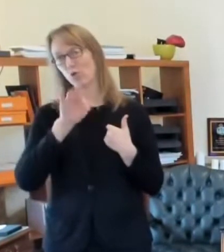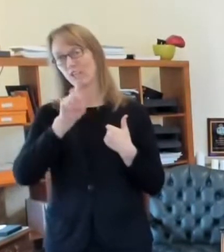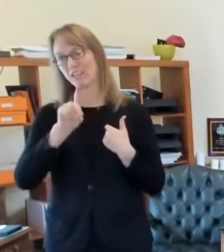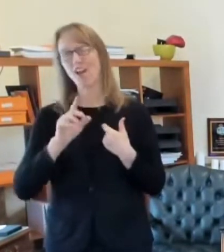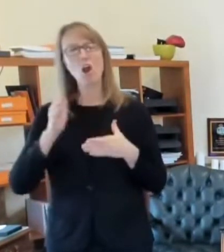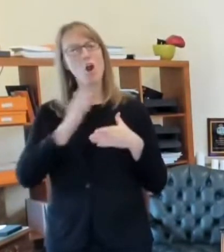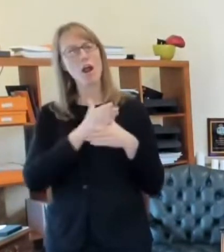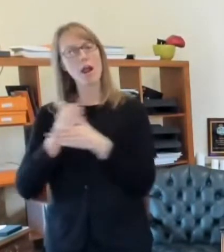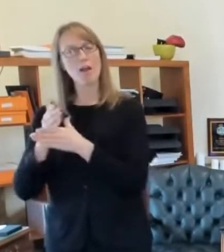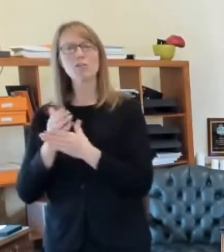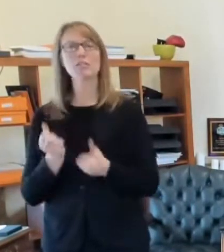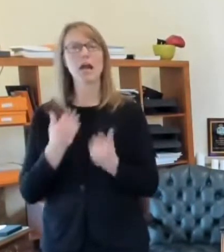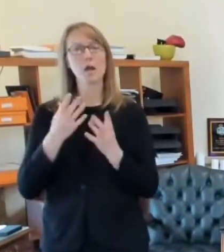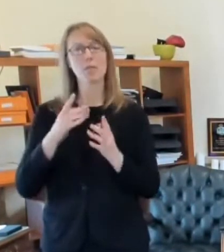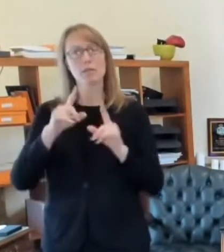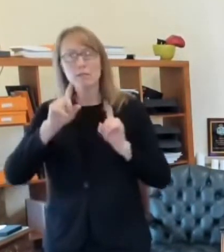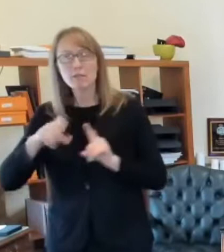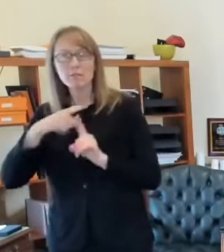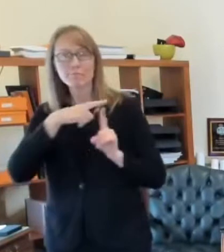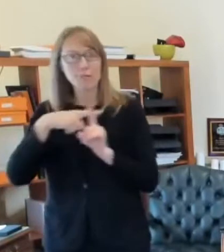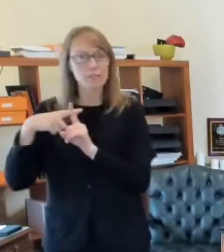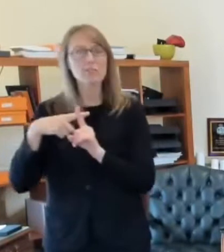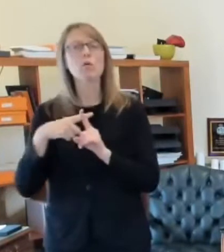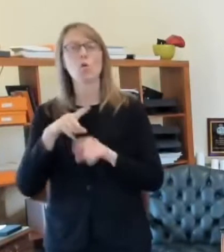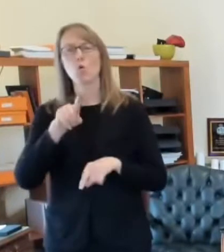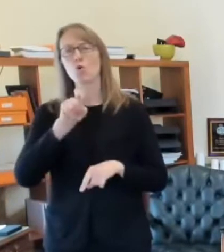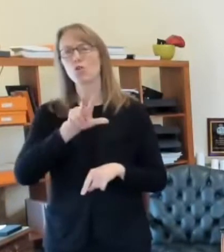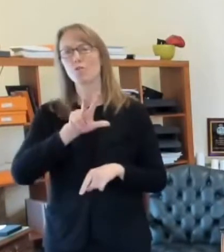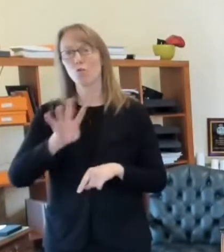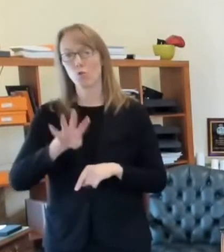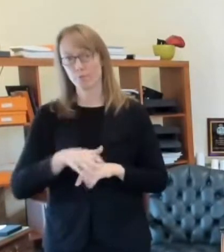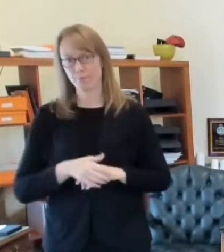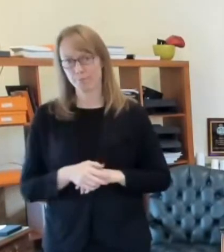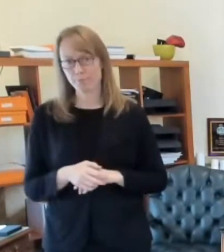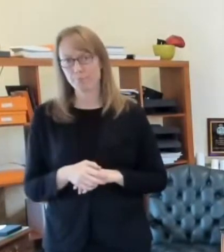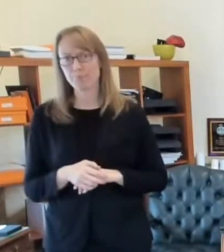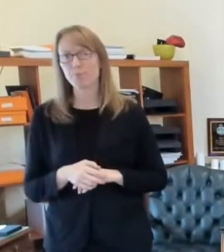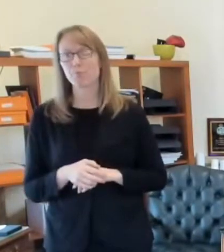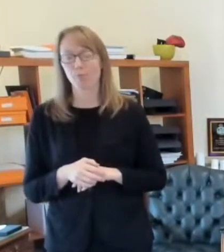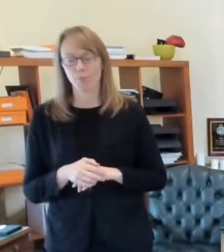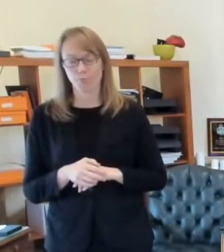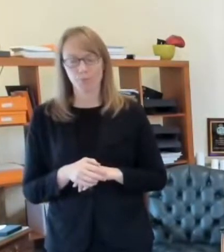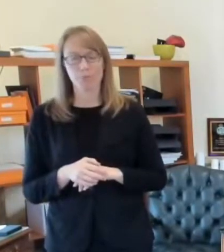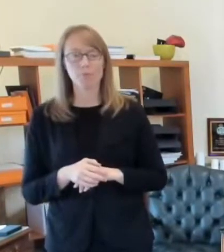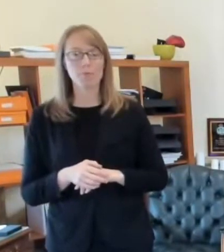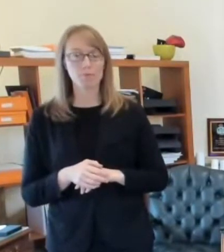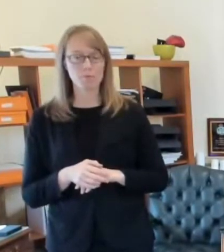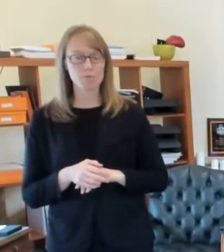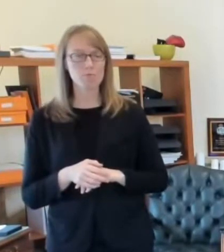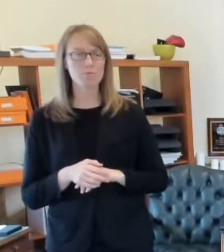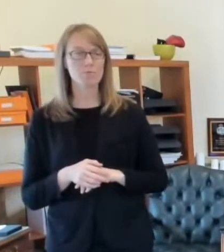day over the last 7 days has been 134. That gives us